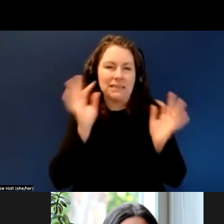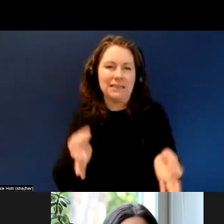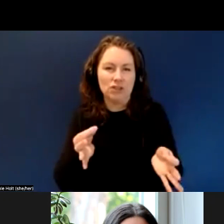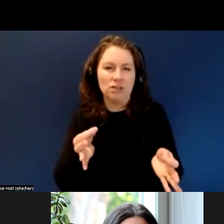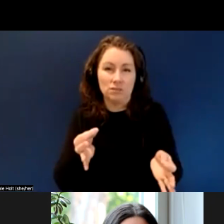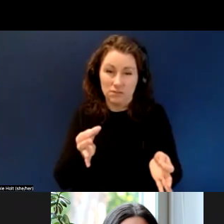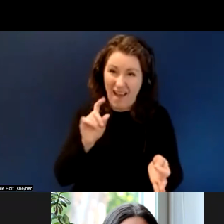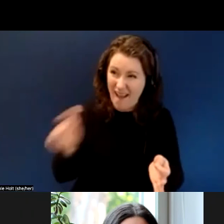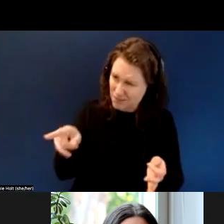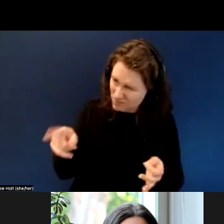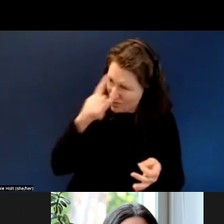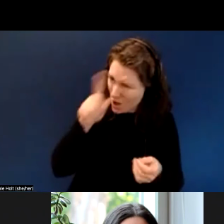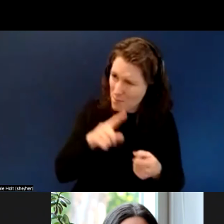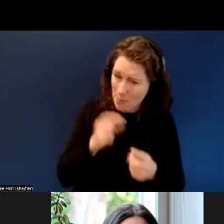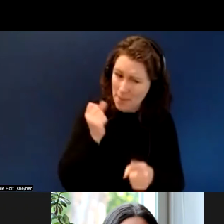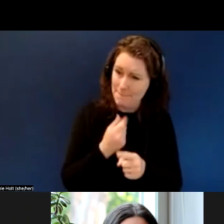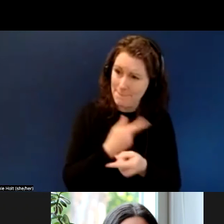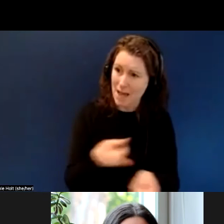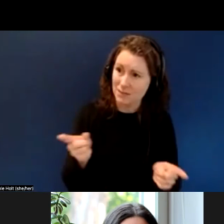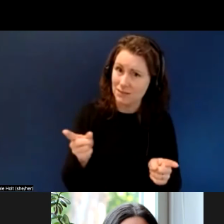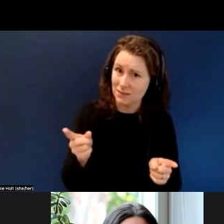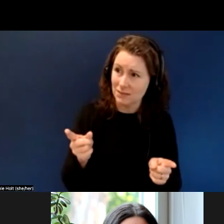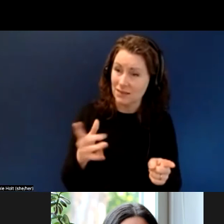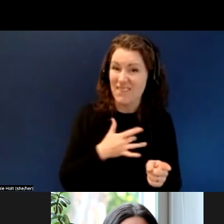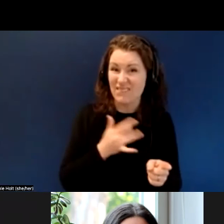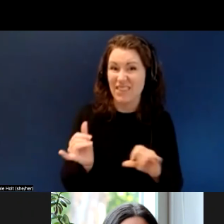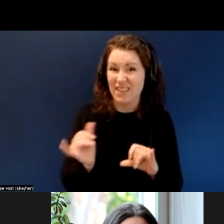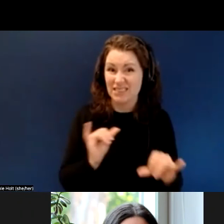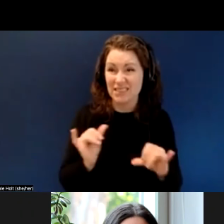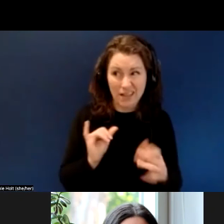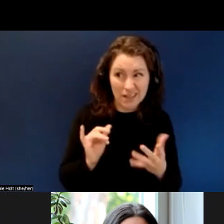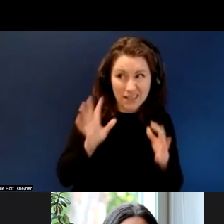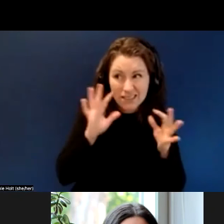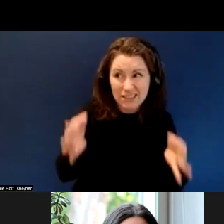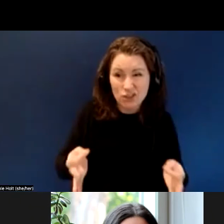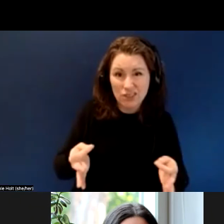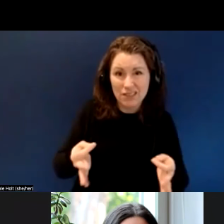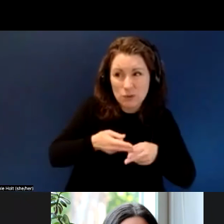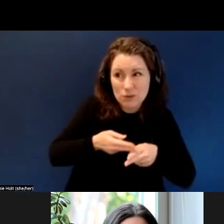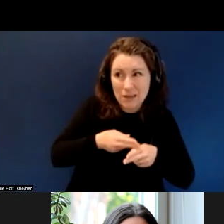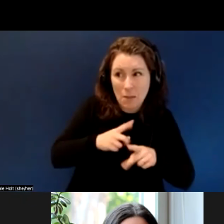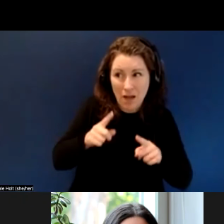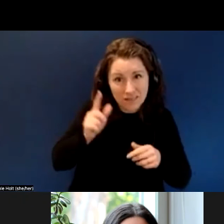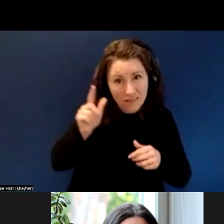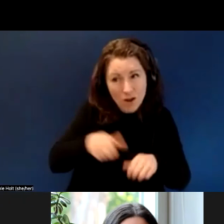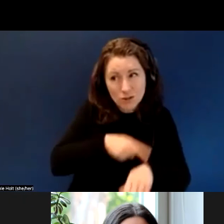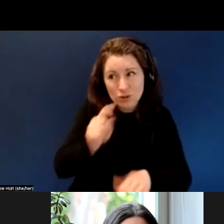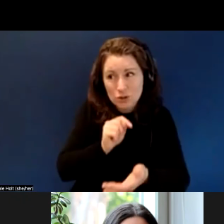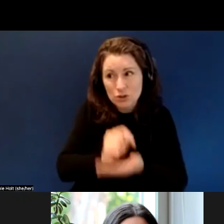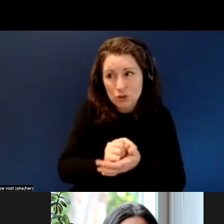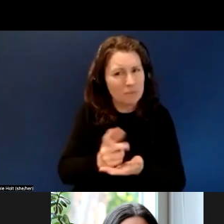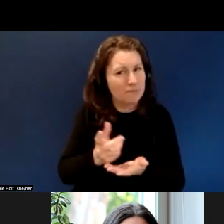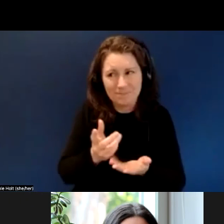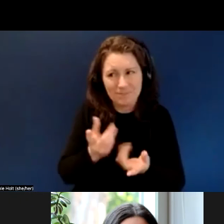this might have on our workforce? That feels like a very short-sighted decision. And that's where keeping that public pressure up really matters. That's